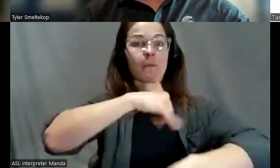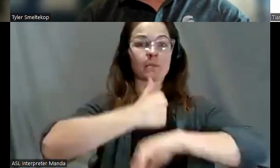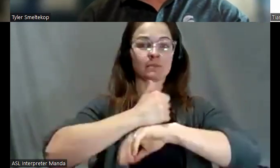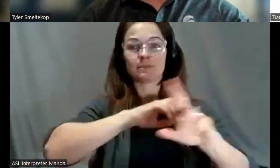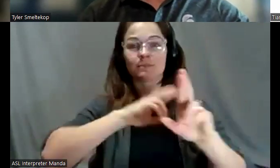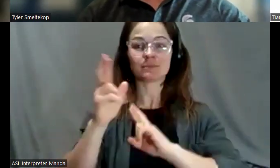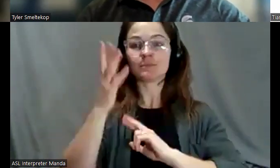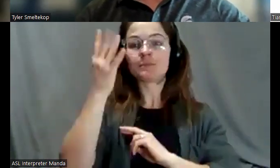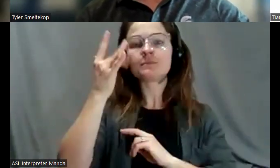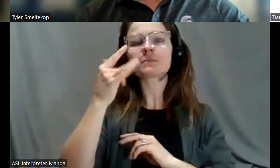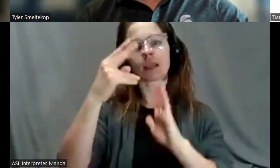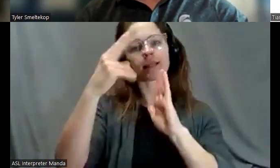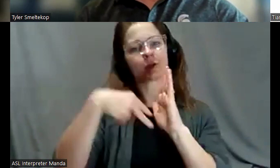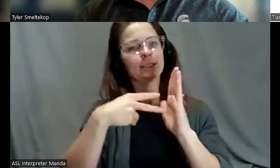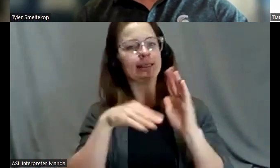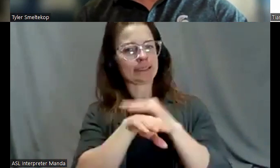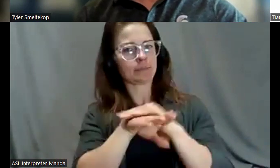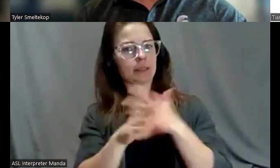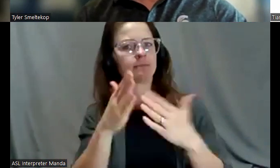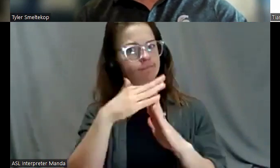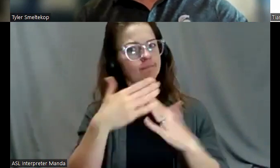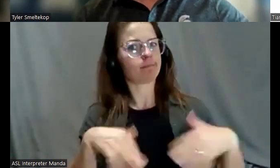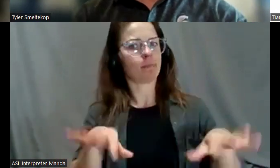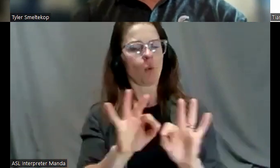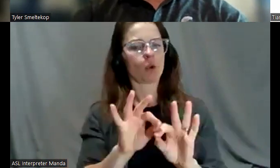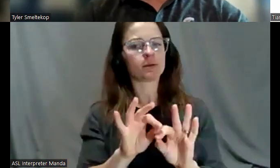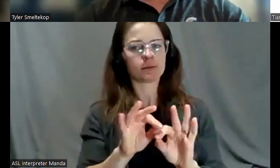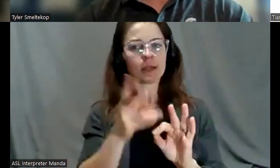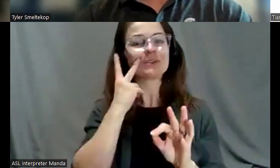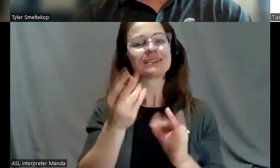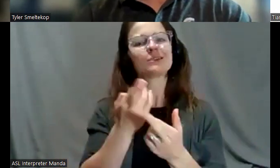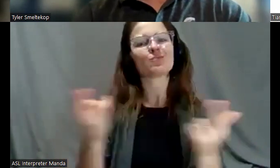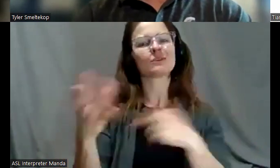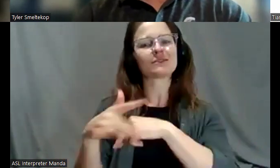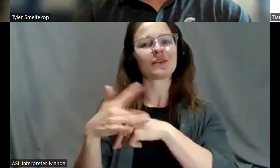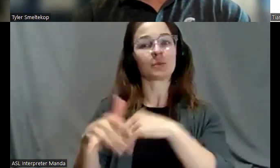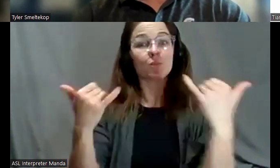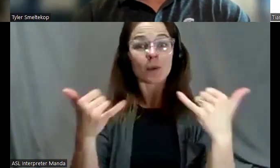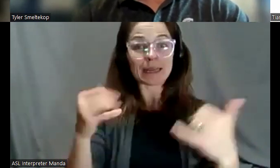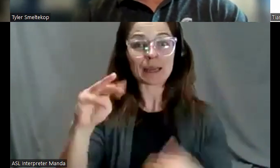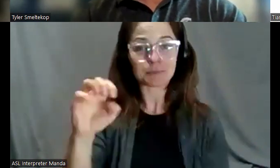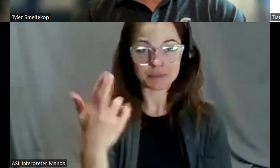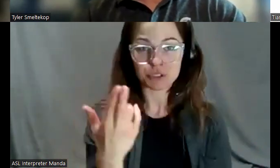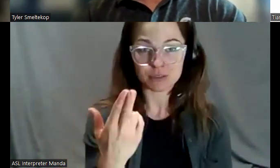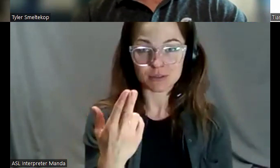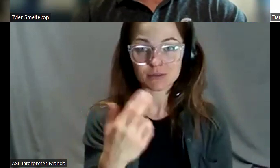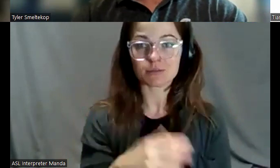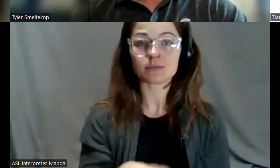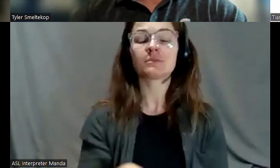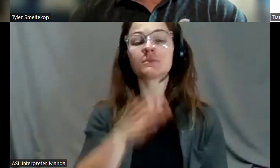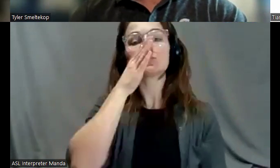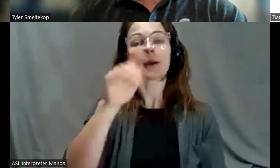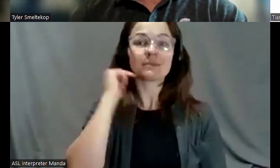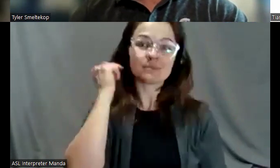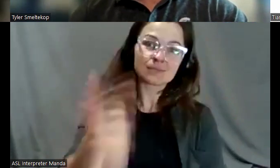literary accessibility is important, I want to take a look at the resources that are available right here in Michigan. And so I'm going to turn the floor